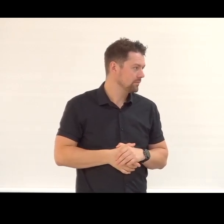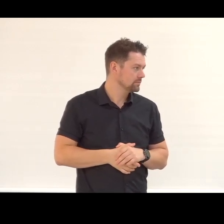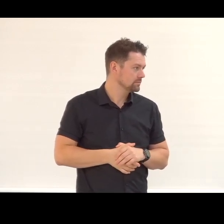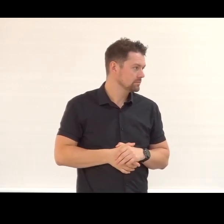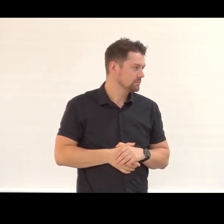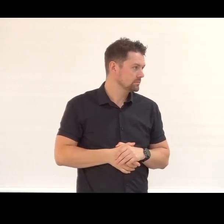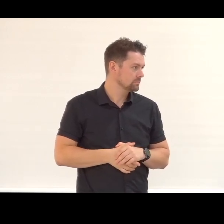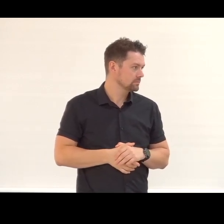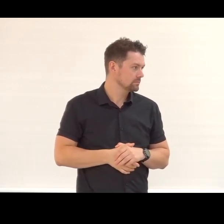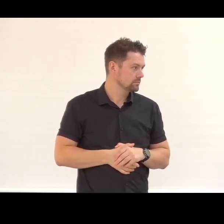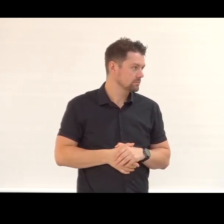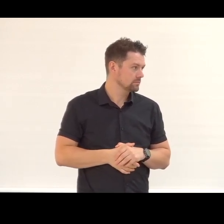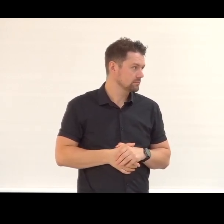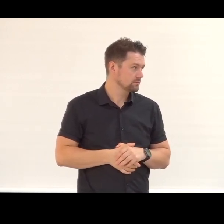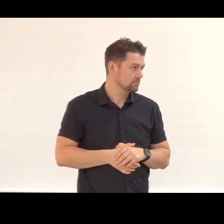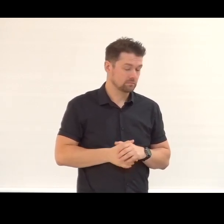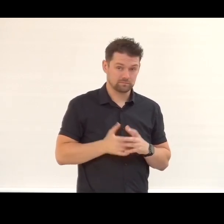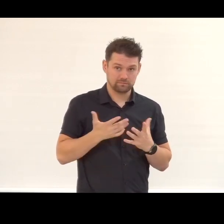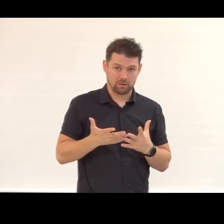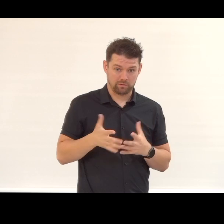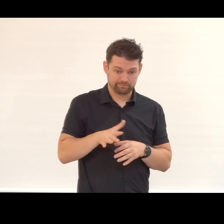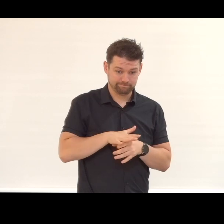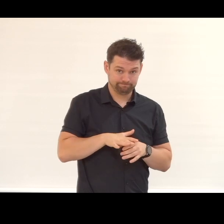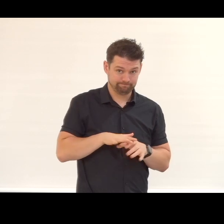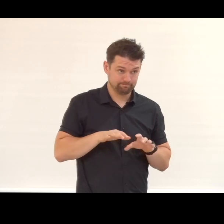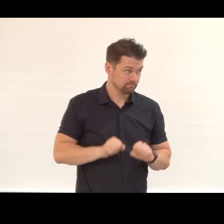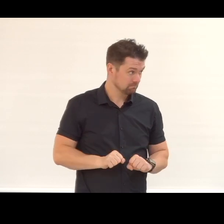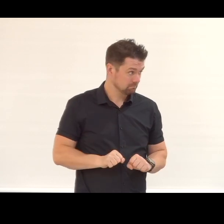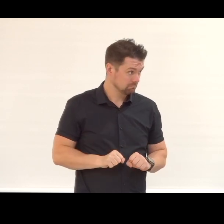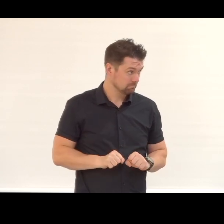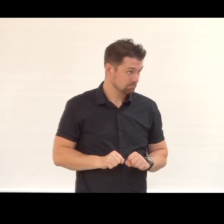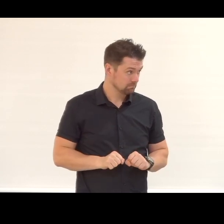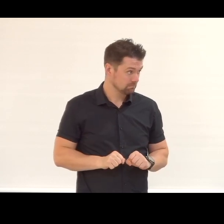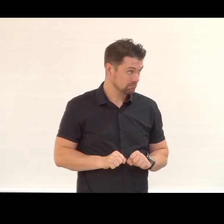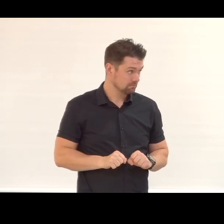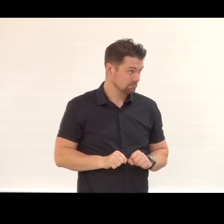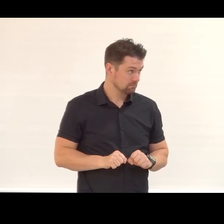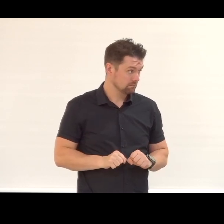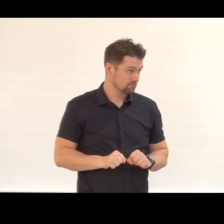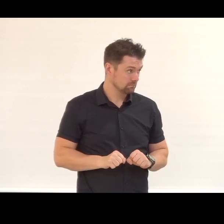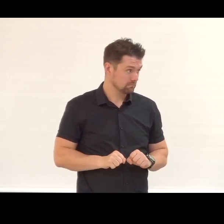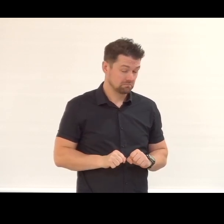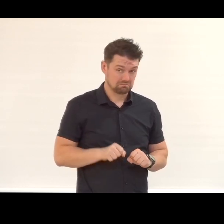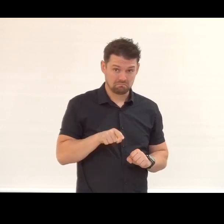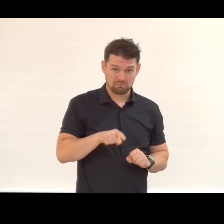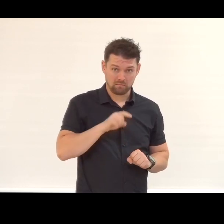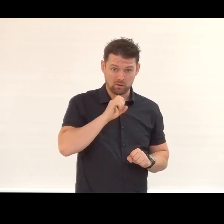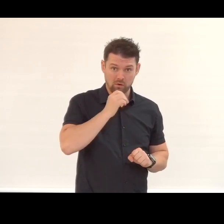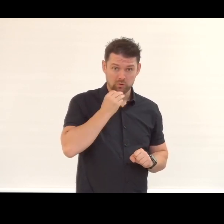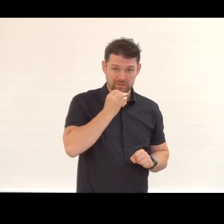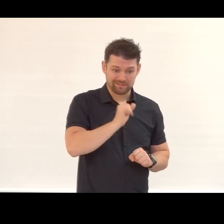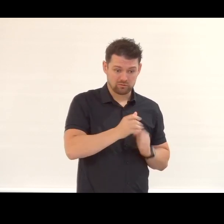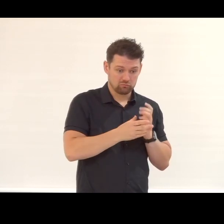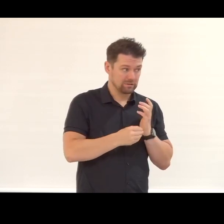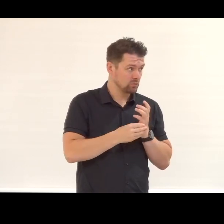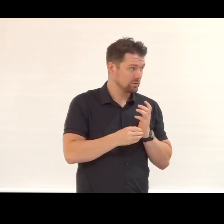Now that the situation is happening with high seas in Mauna Loa, I was wondering if high seas is going to use its resources and its time to